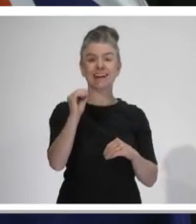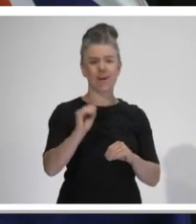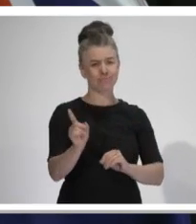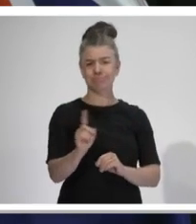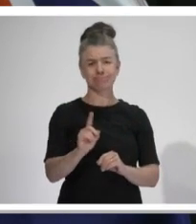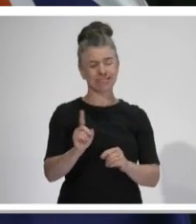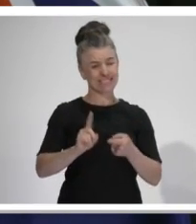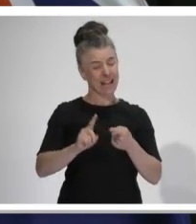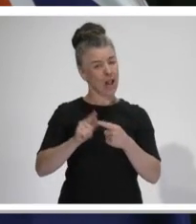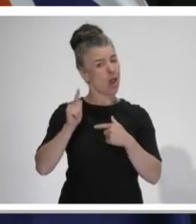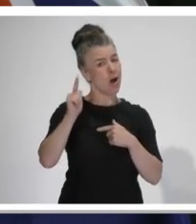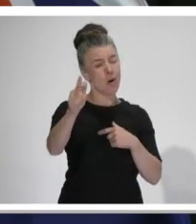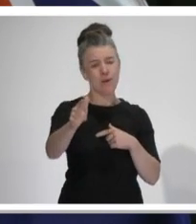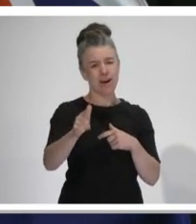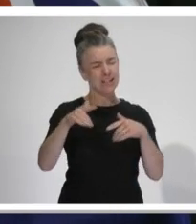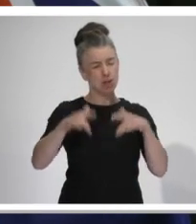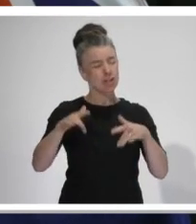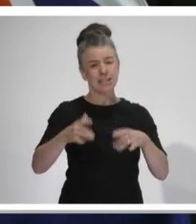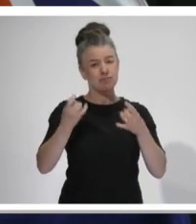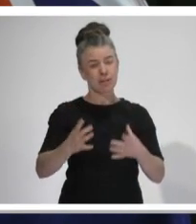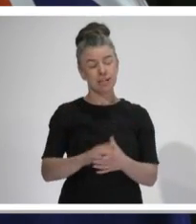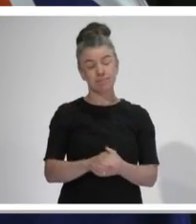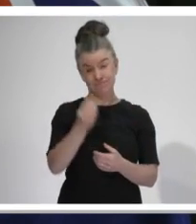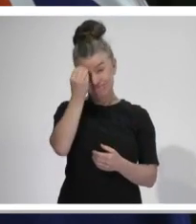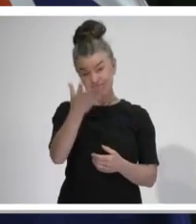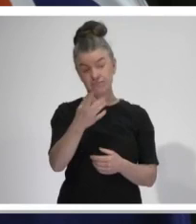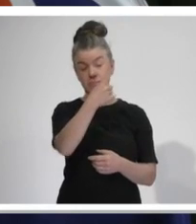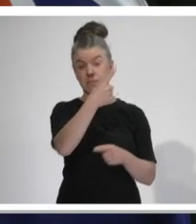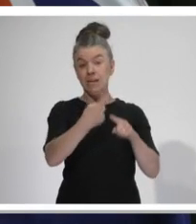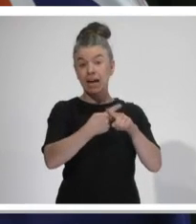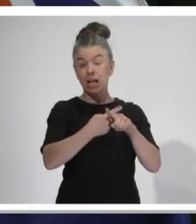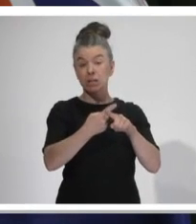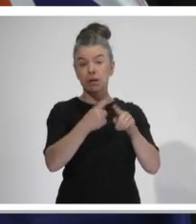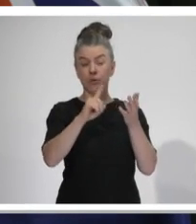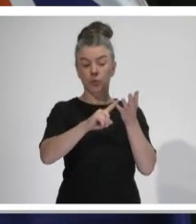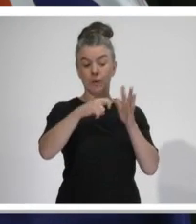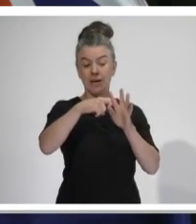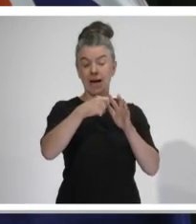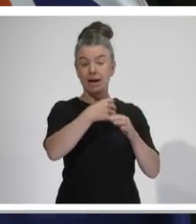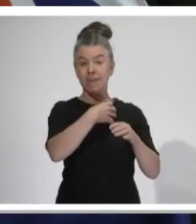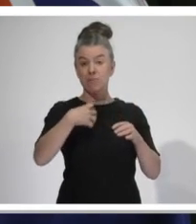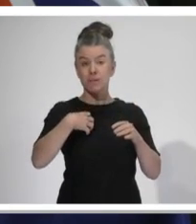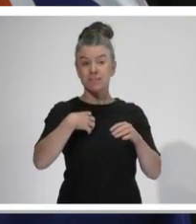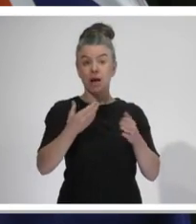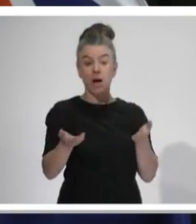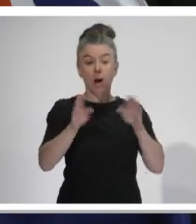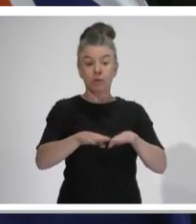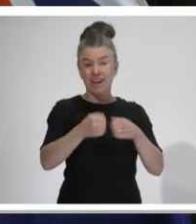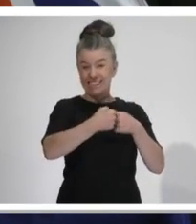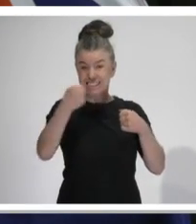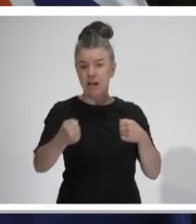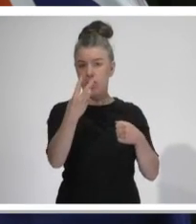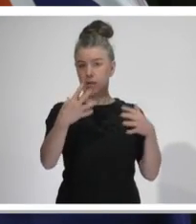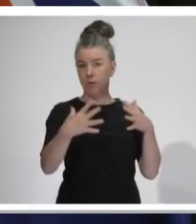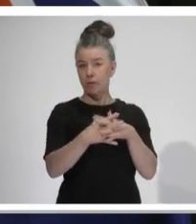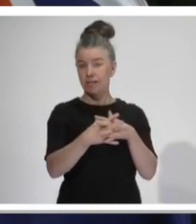our decision, I note the news overnight that the UK government extended its lockdown for a further 3 weeks. Other countries have made